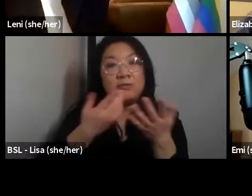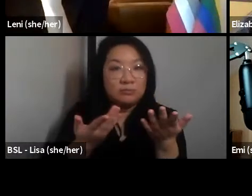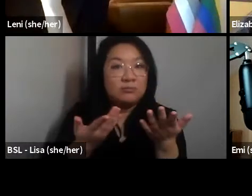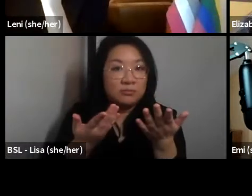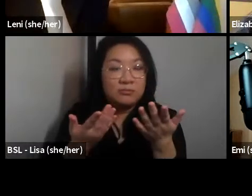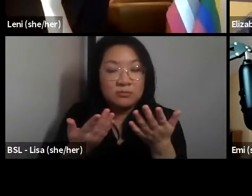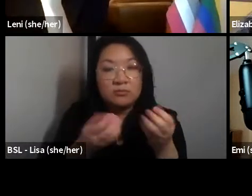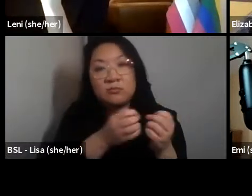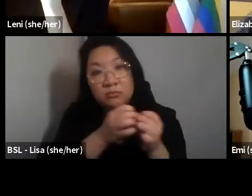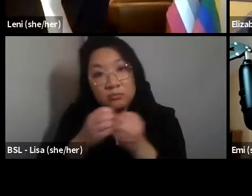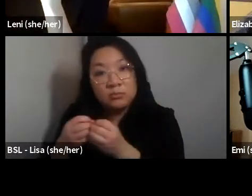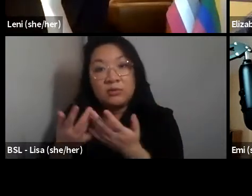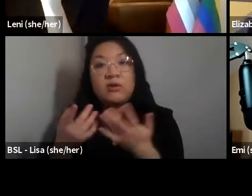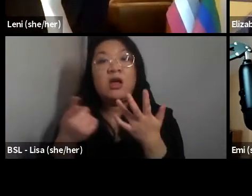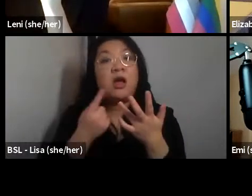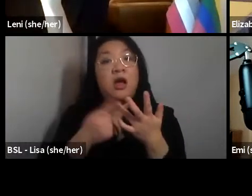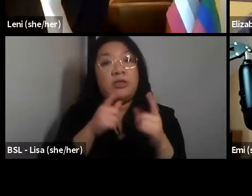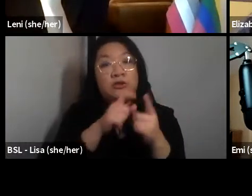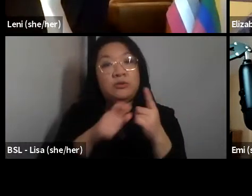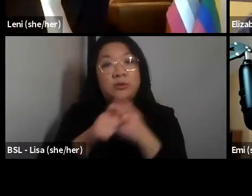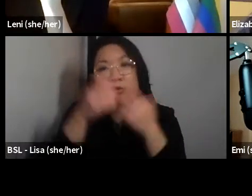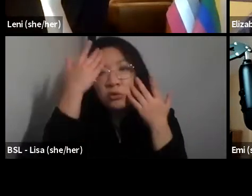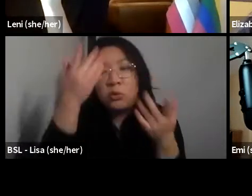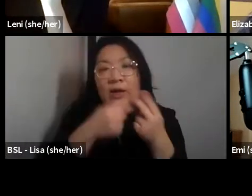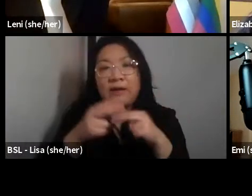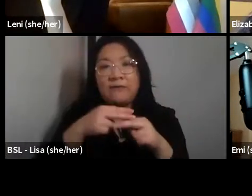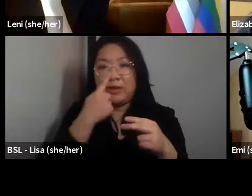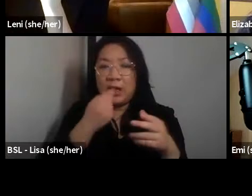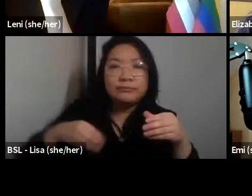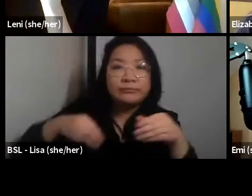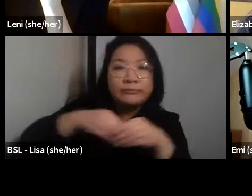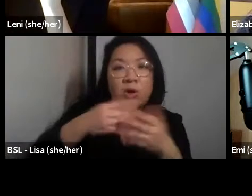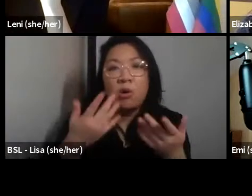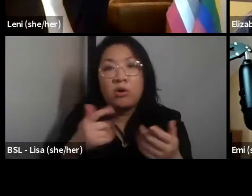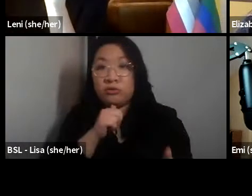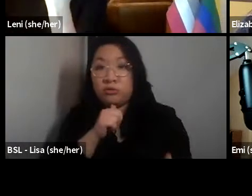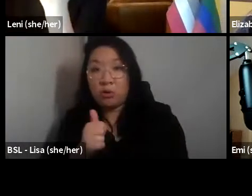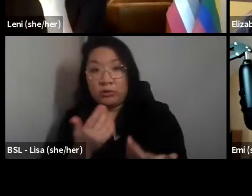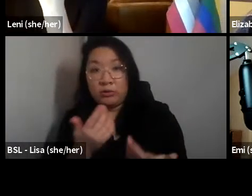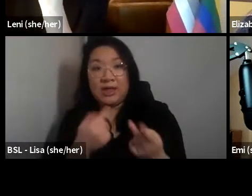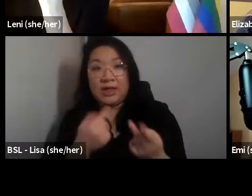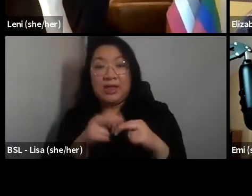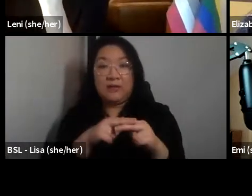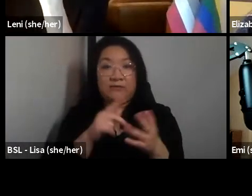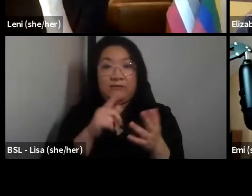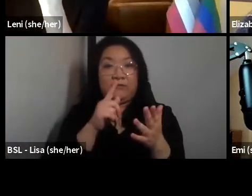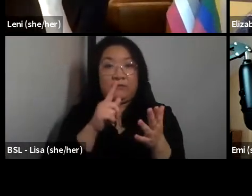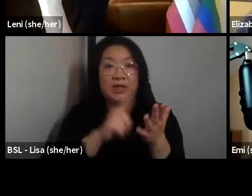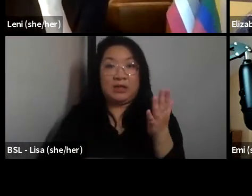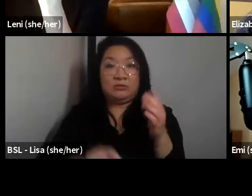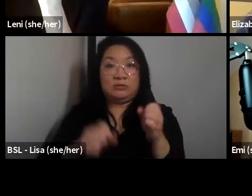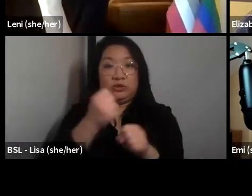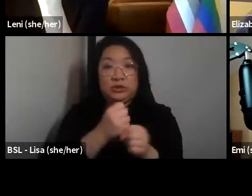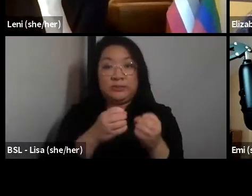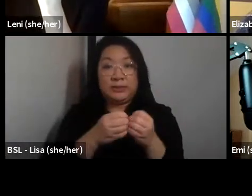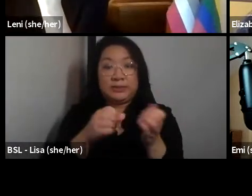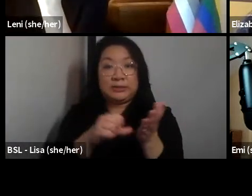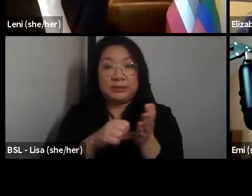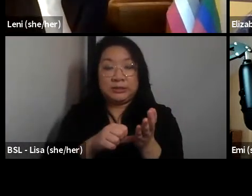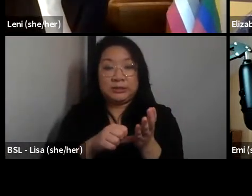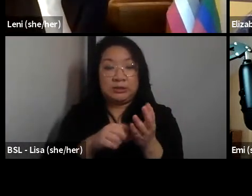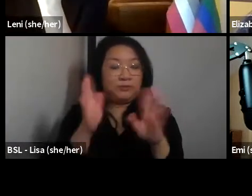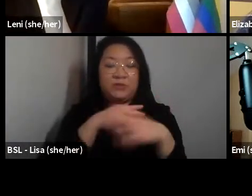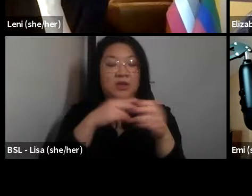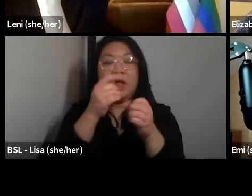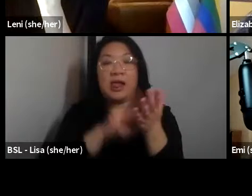and other members of the community can't tell either. And then that leads to this idea that we're not supposed to be included because they don't actually see anybody really